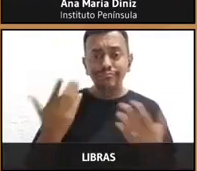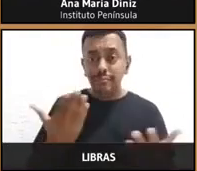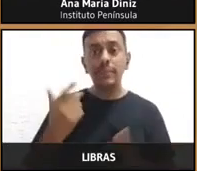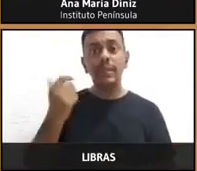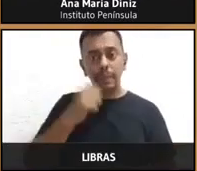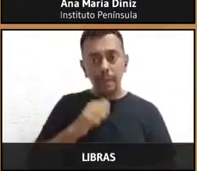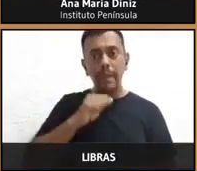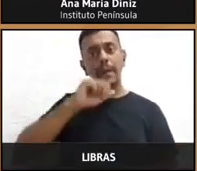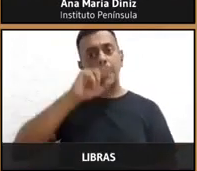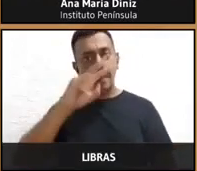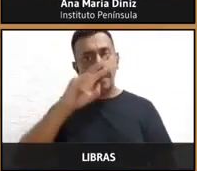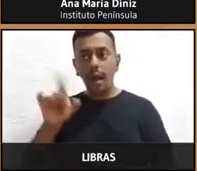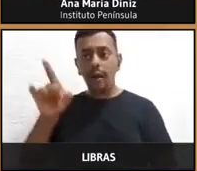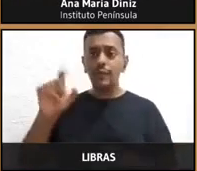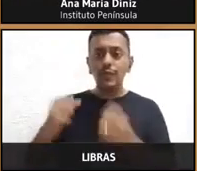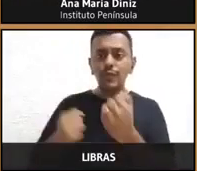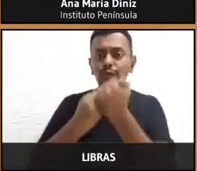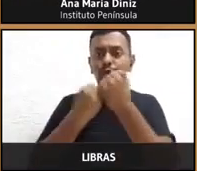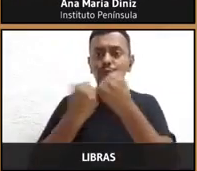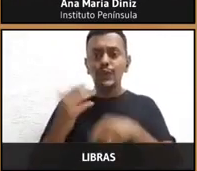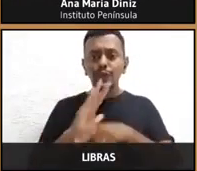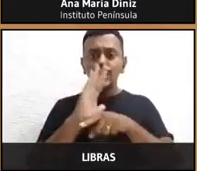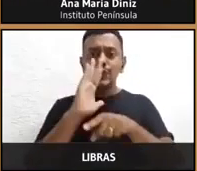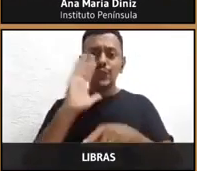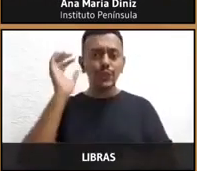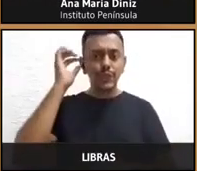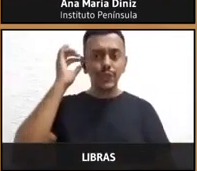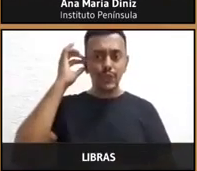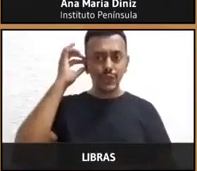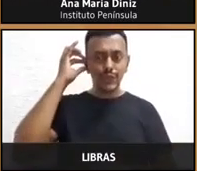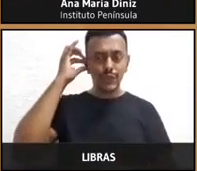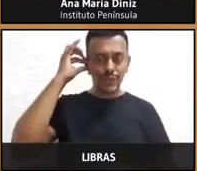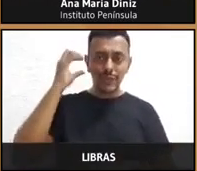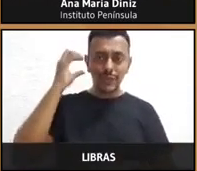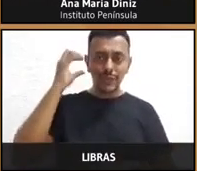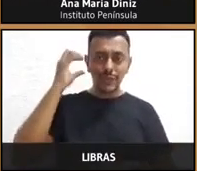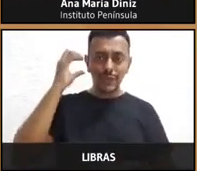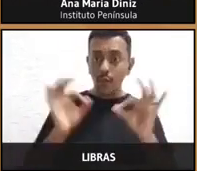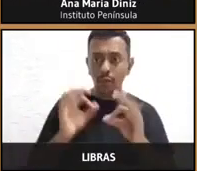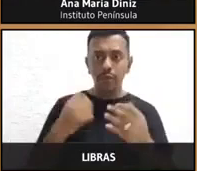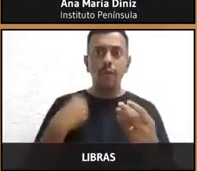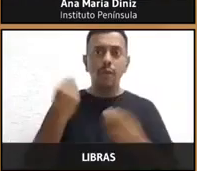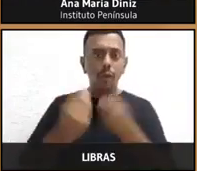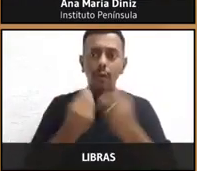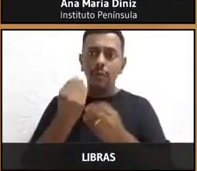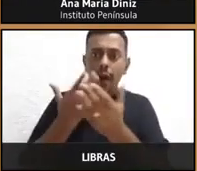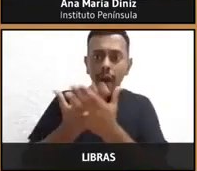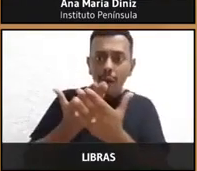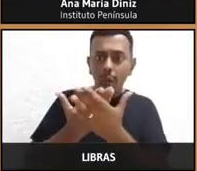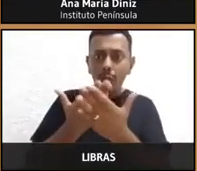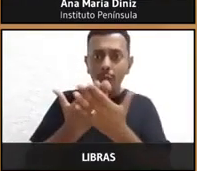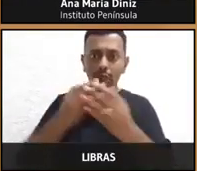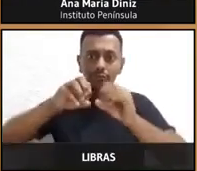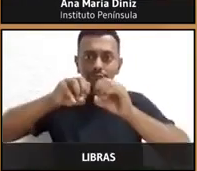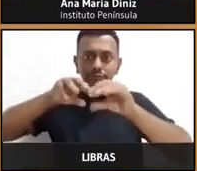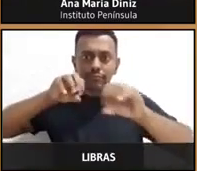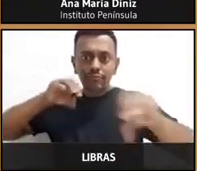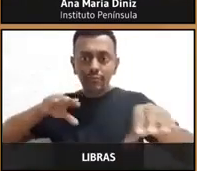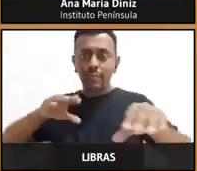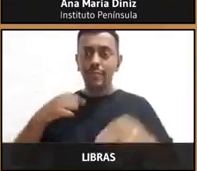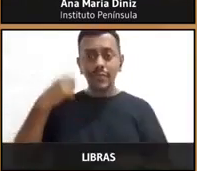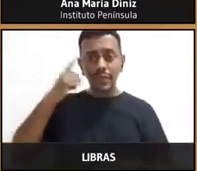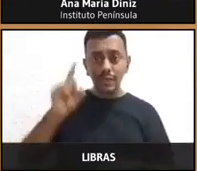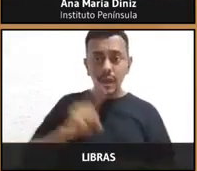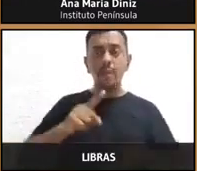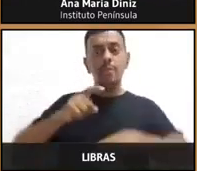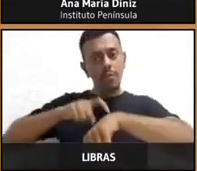não têm acesso a aulas online. É um momento complicado, porque a escola